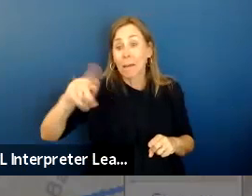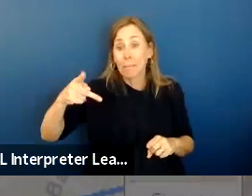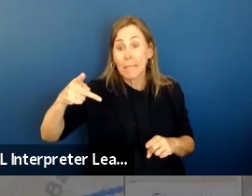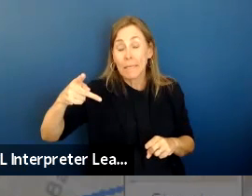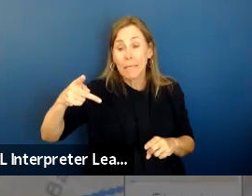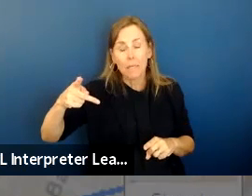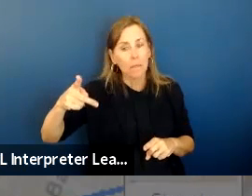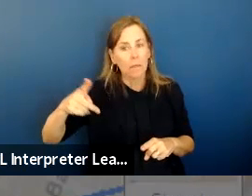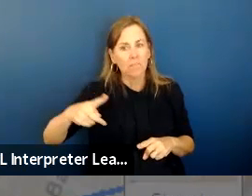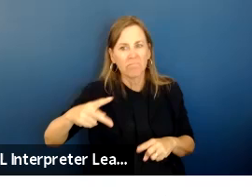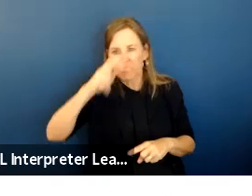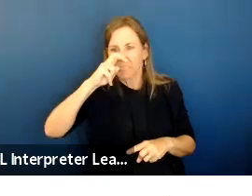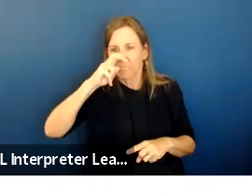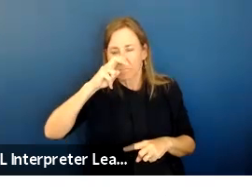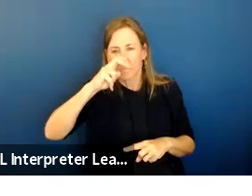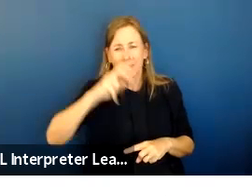Next slide, please.